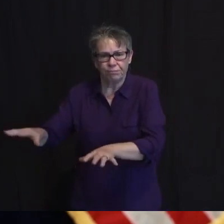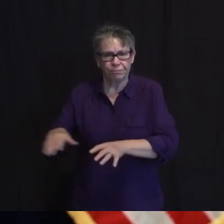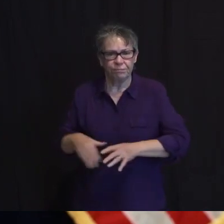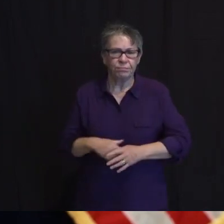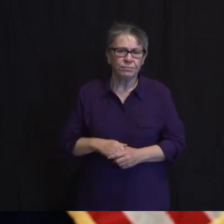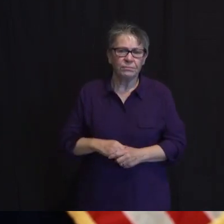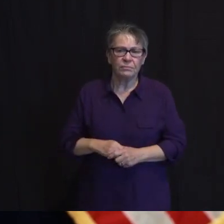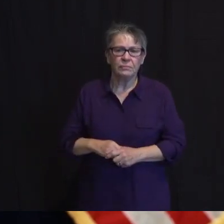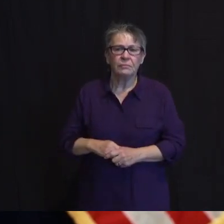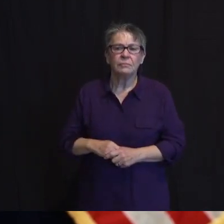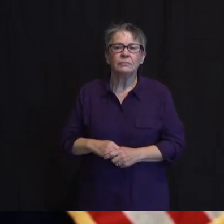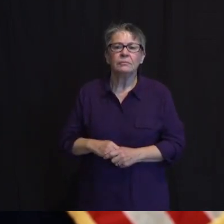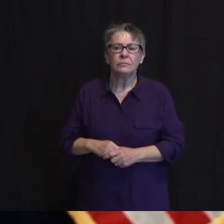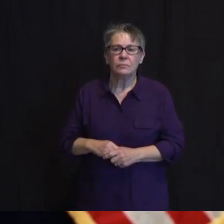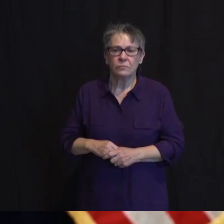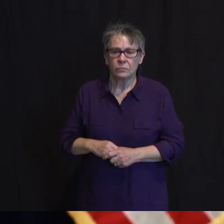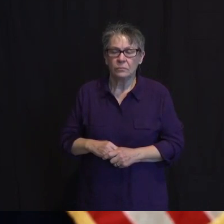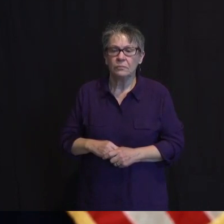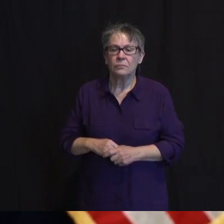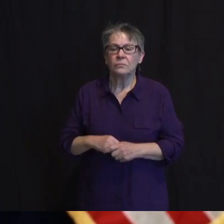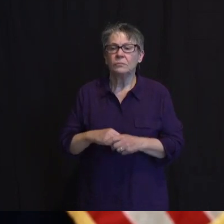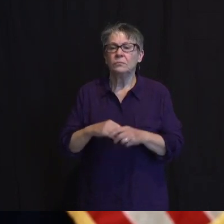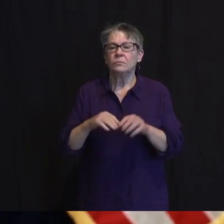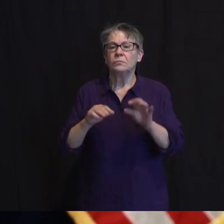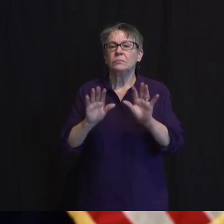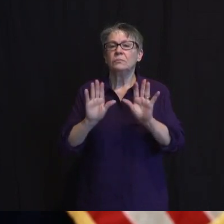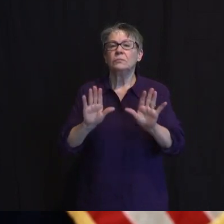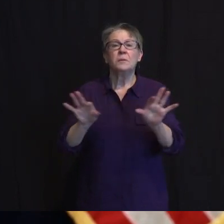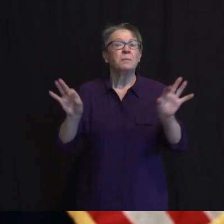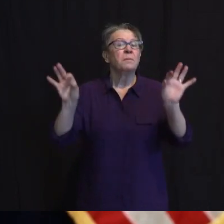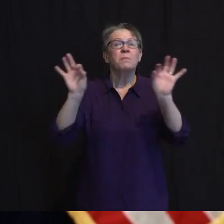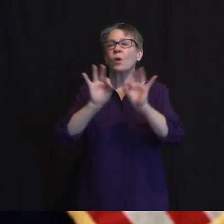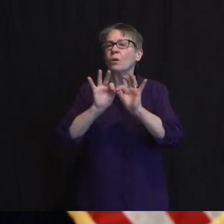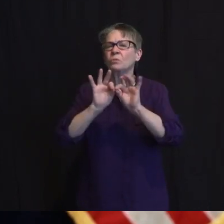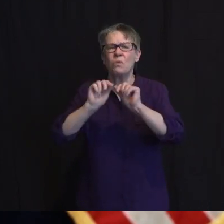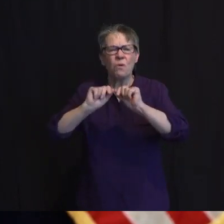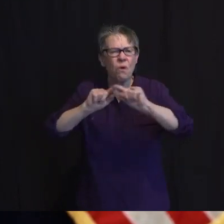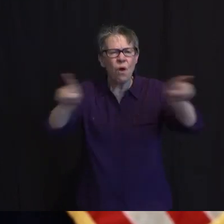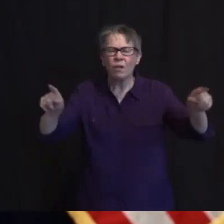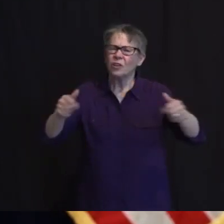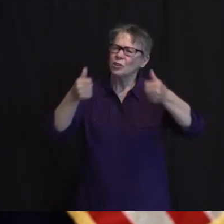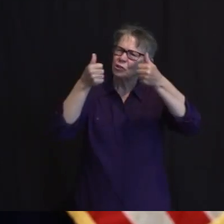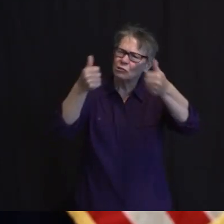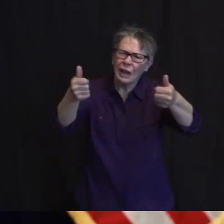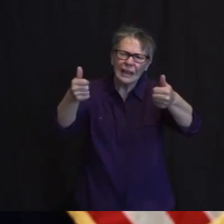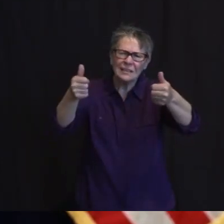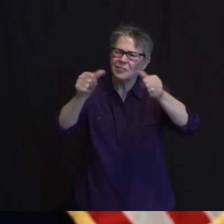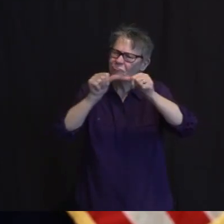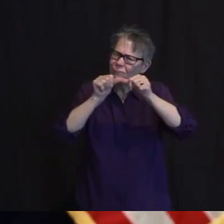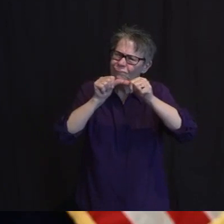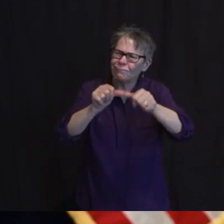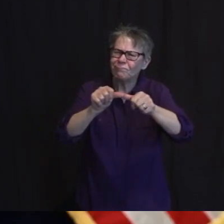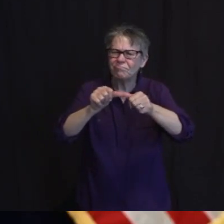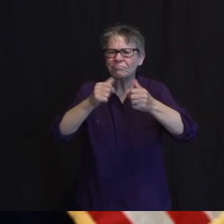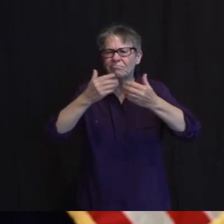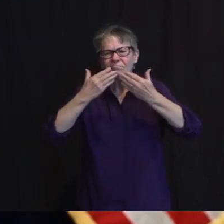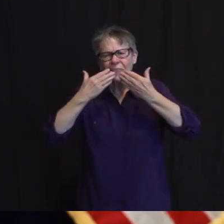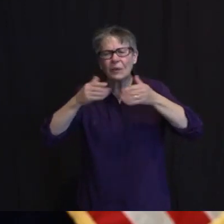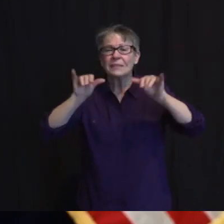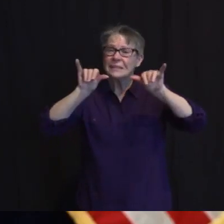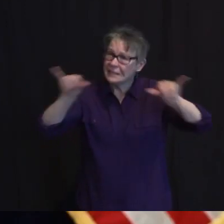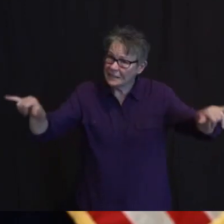extraordinary job, we just got to make sure you keep doing it, is stay home. Literally stay home. And with that, we will crack the back of